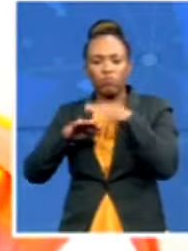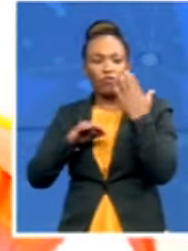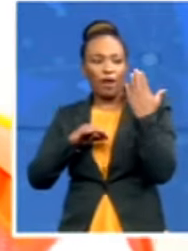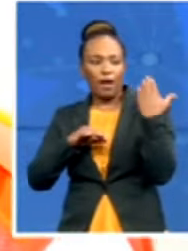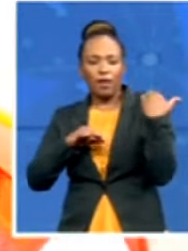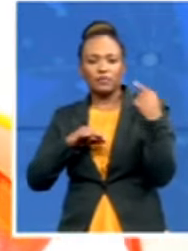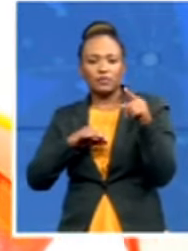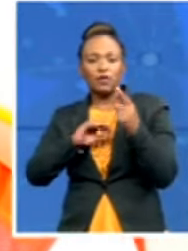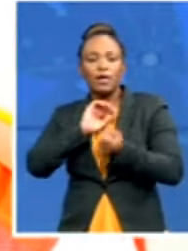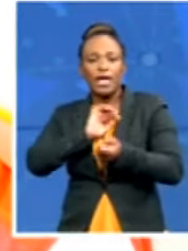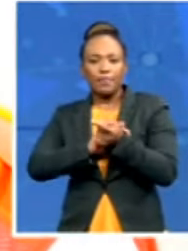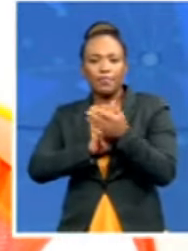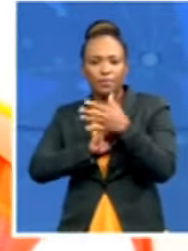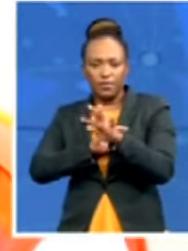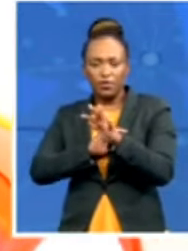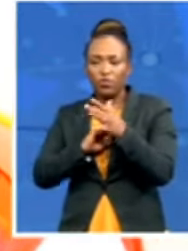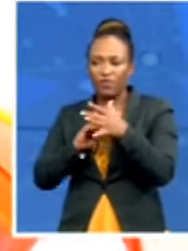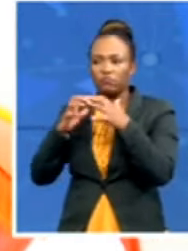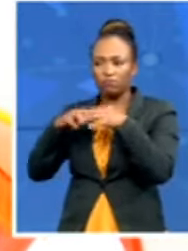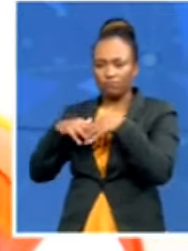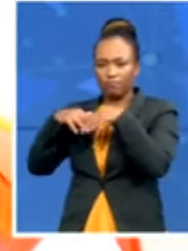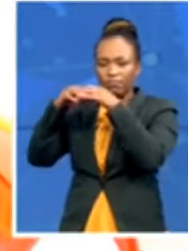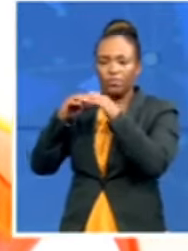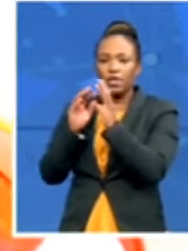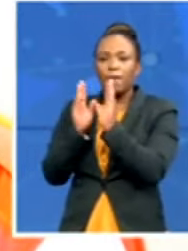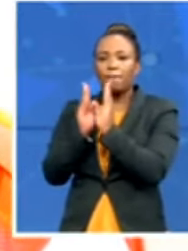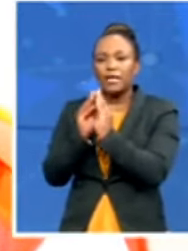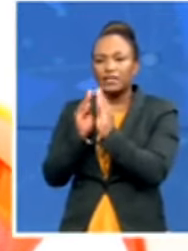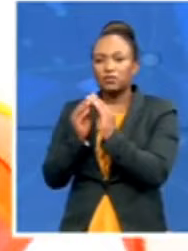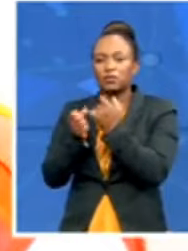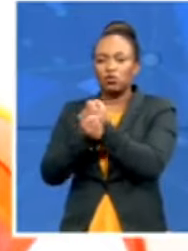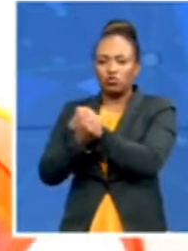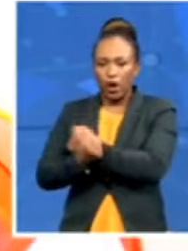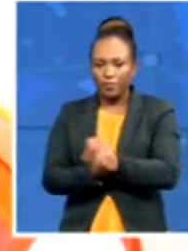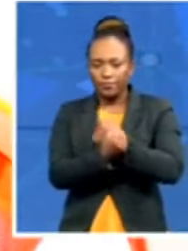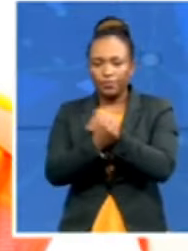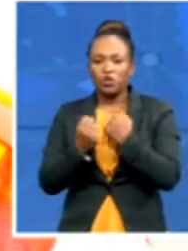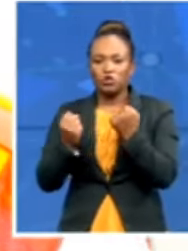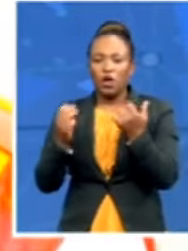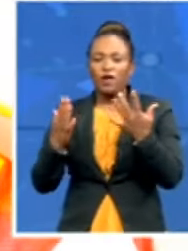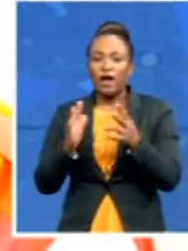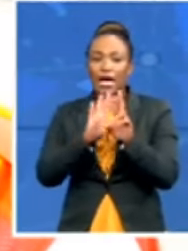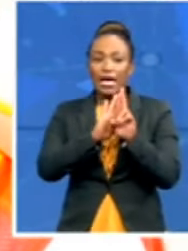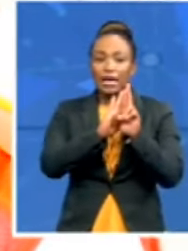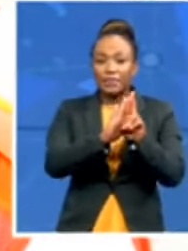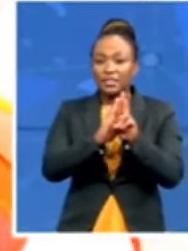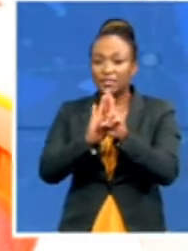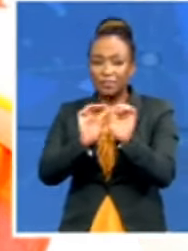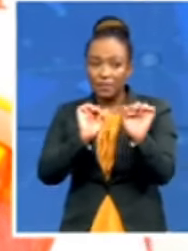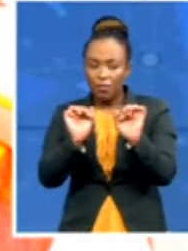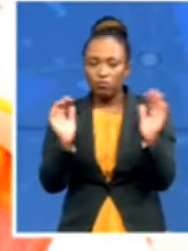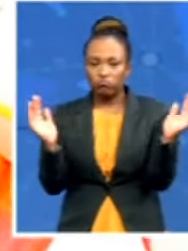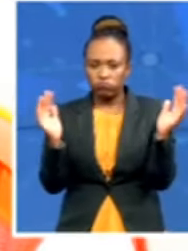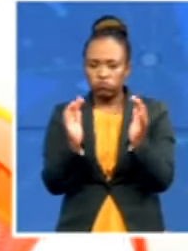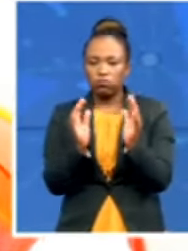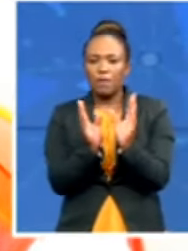convened meetings with the truck drivers, their representatives, and we all agreed that there was no need for such